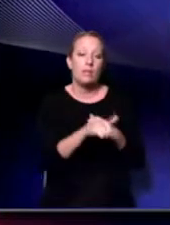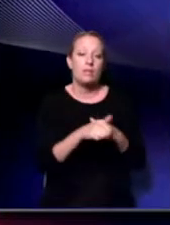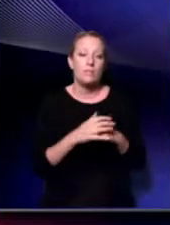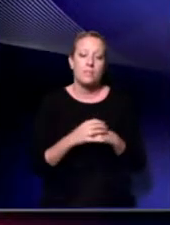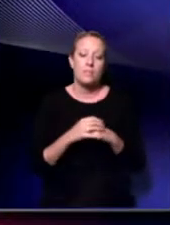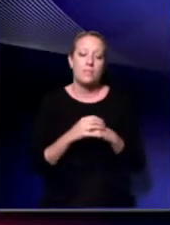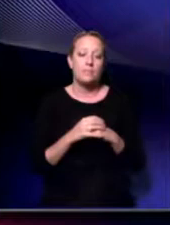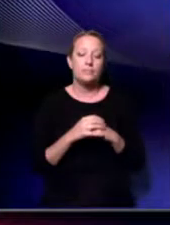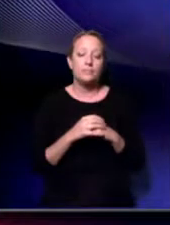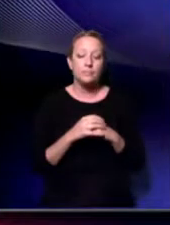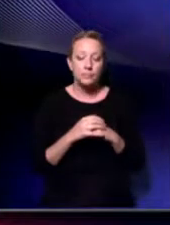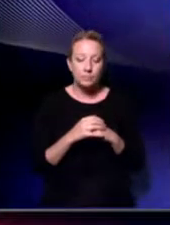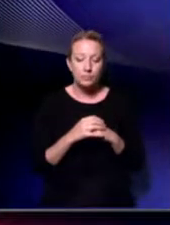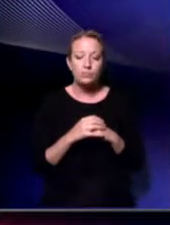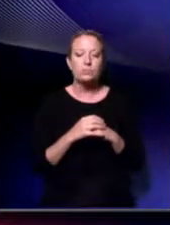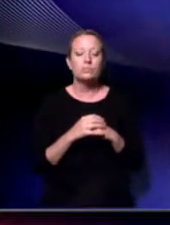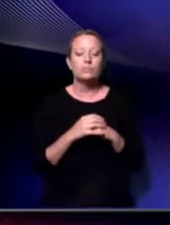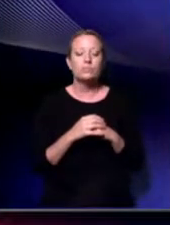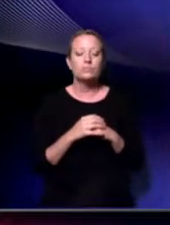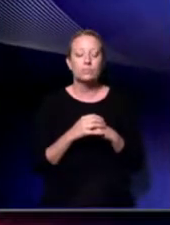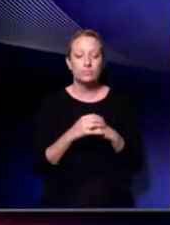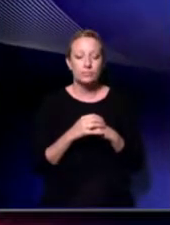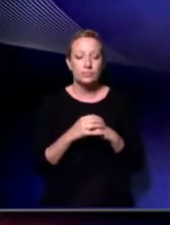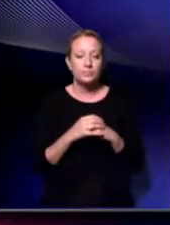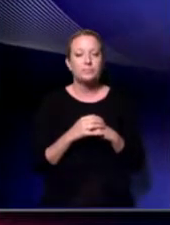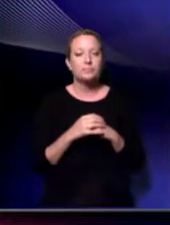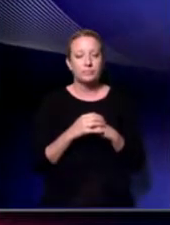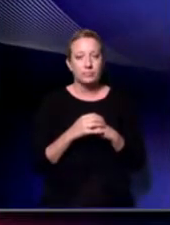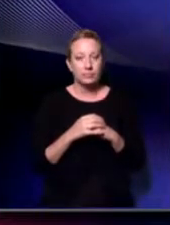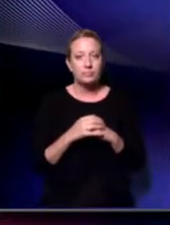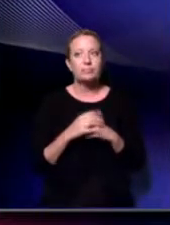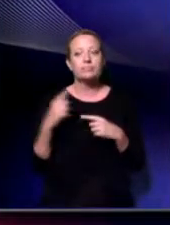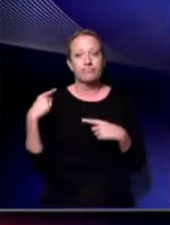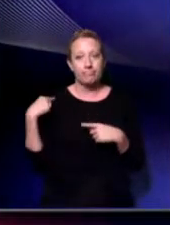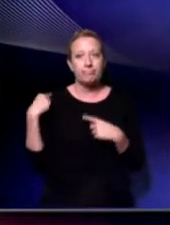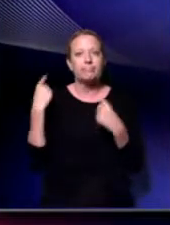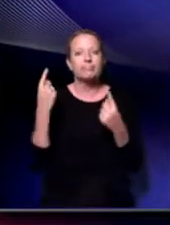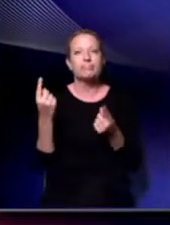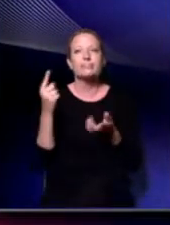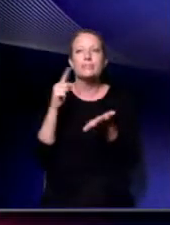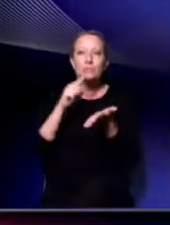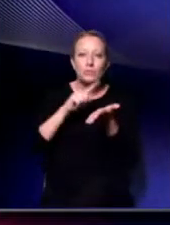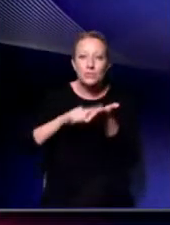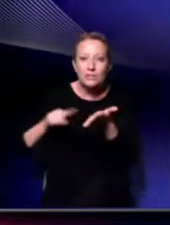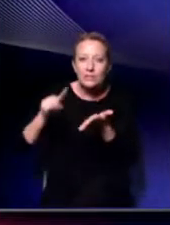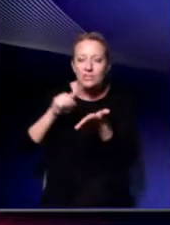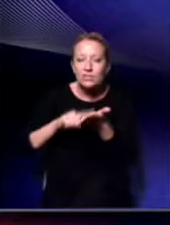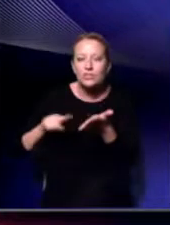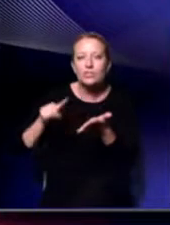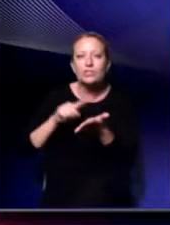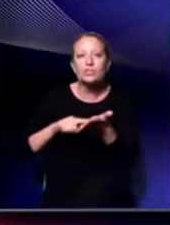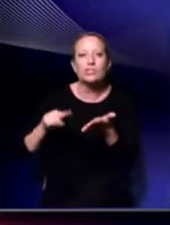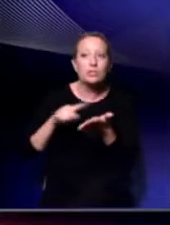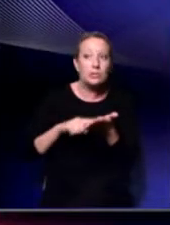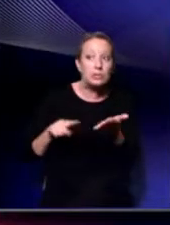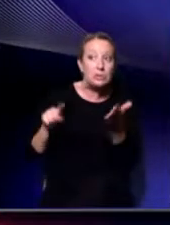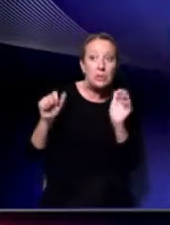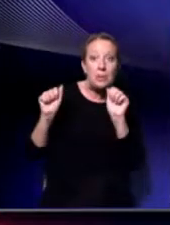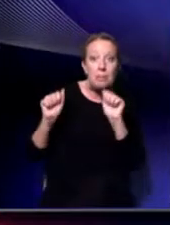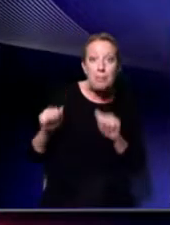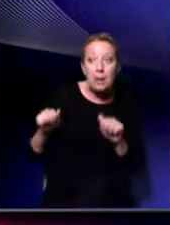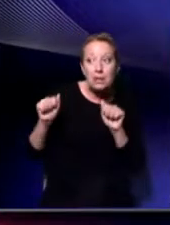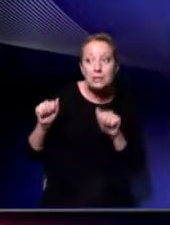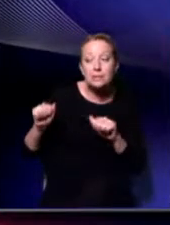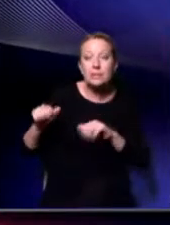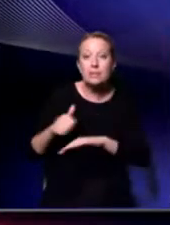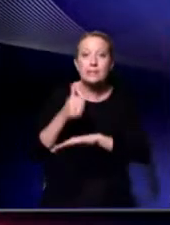want to mention is we've been doing some research into the possibility of setting up